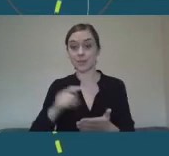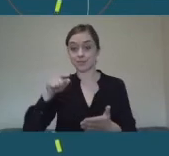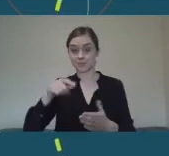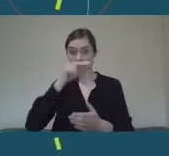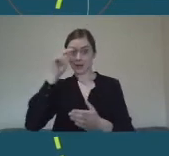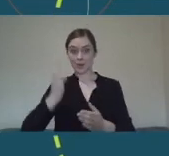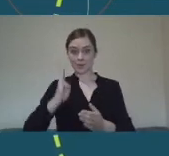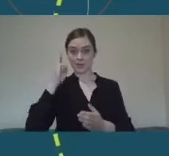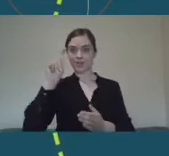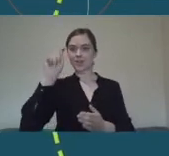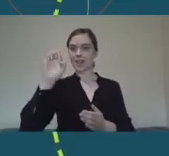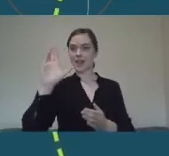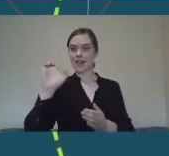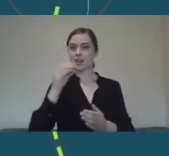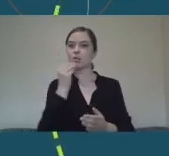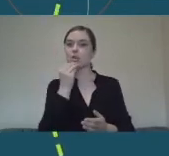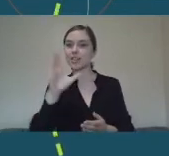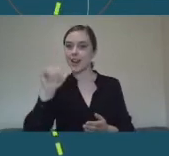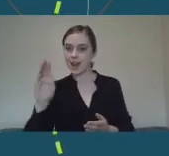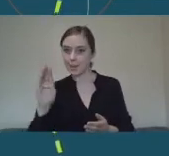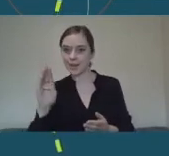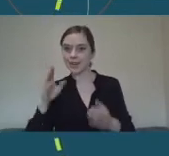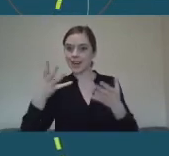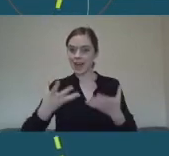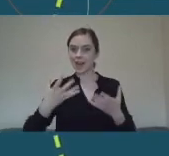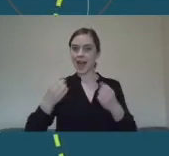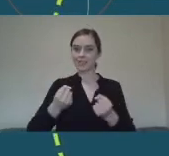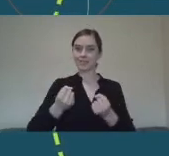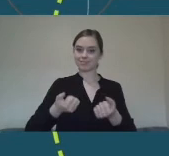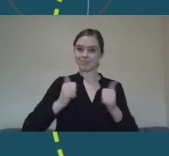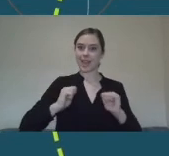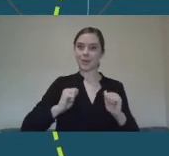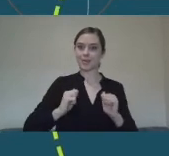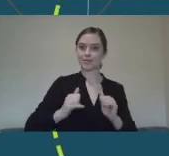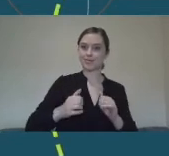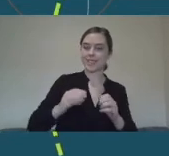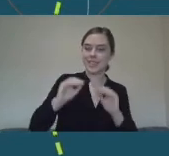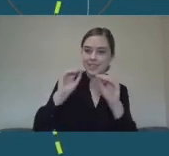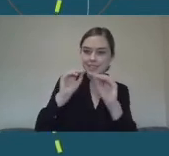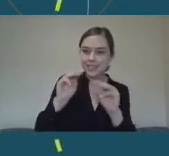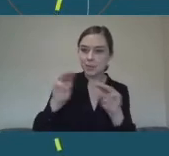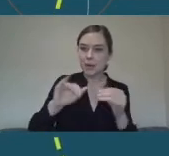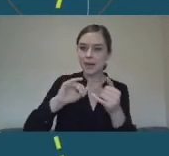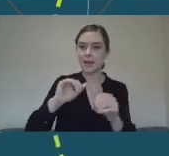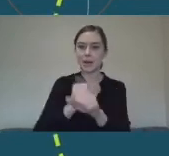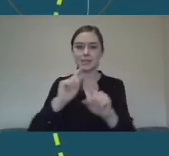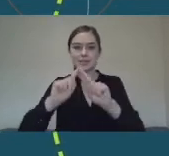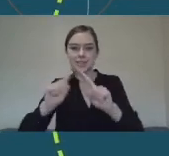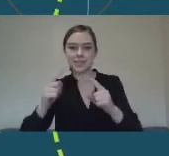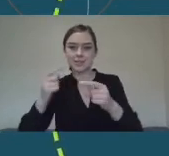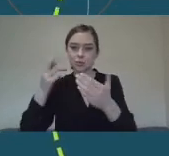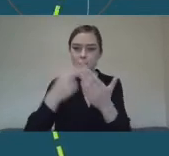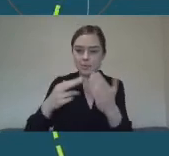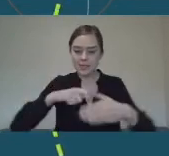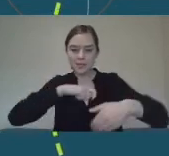have the capability now to actually teach people with disabilities different types of recipes or